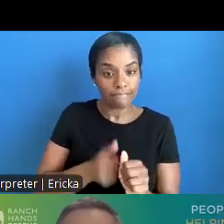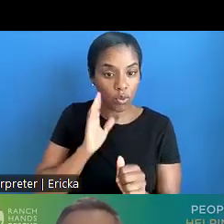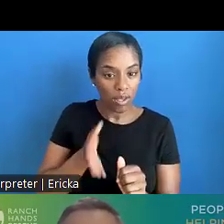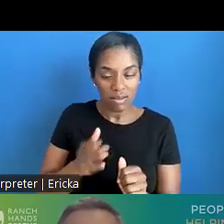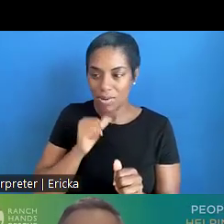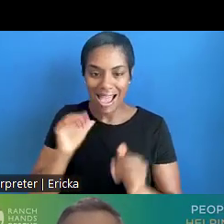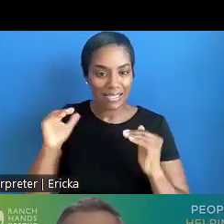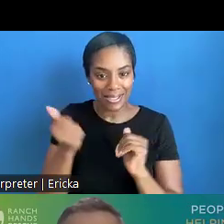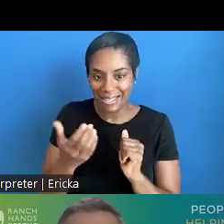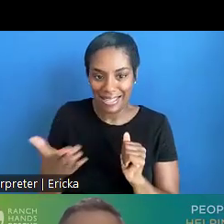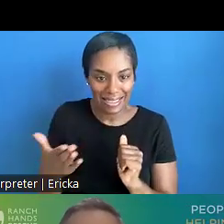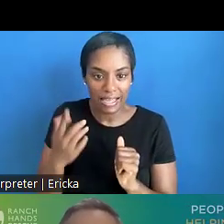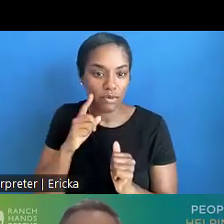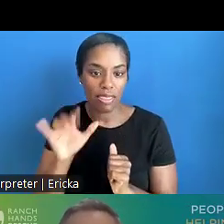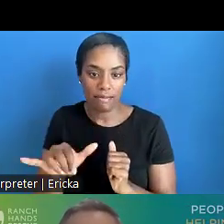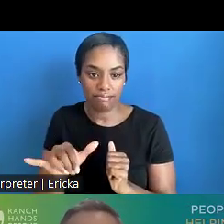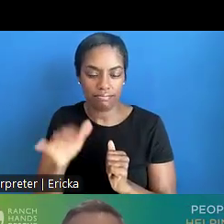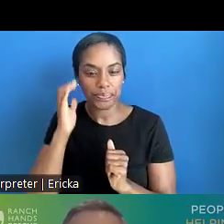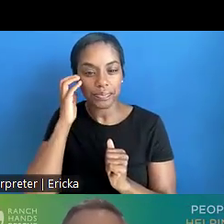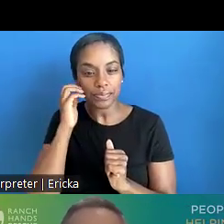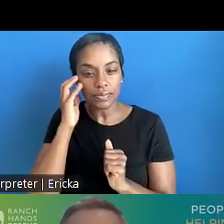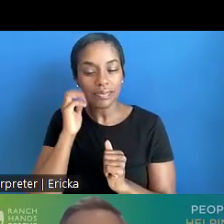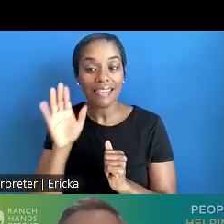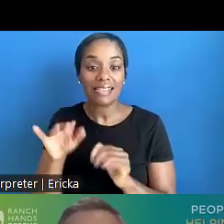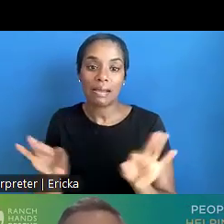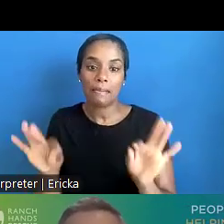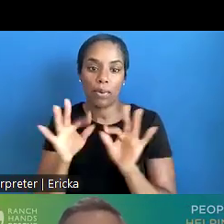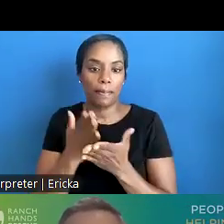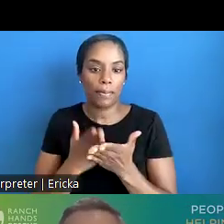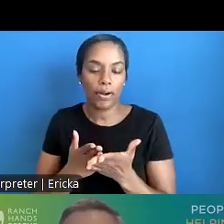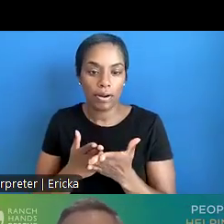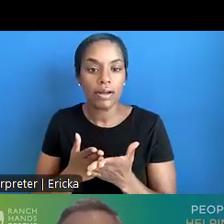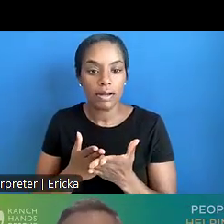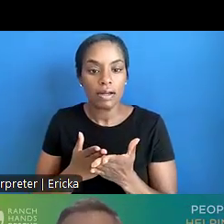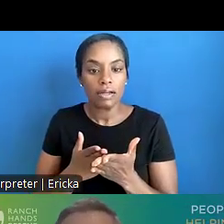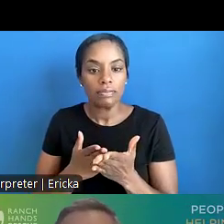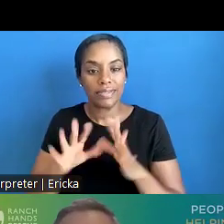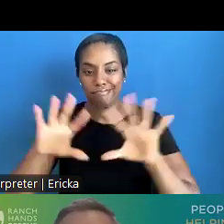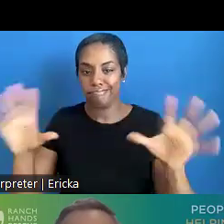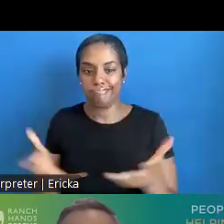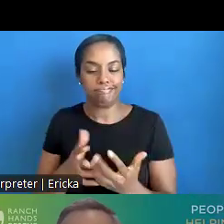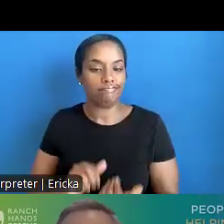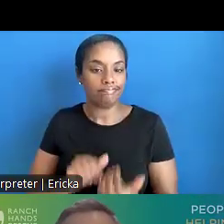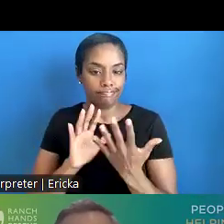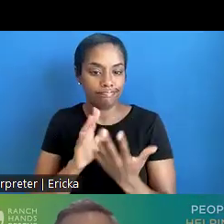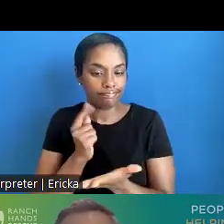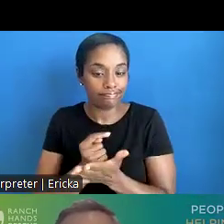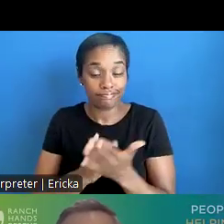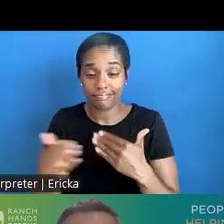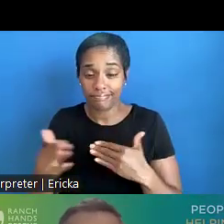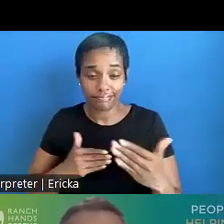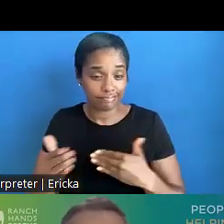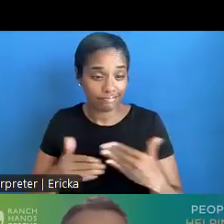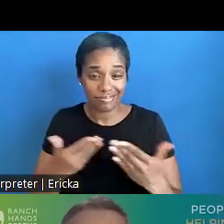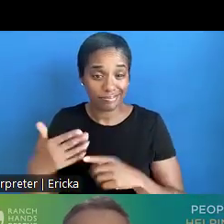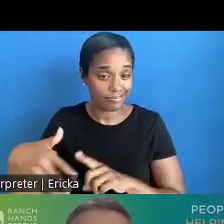in return for that. And that is just a critical component of the whole approach to treatment, regardless of the